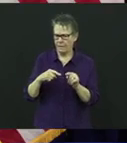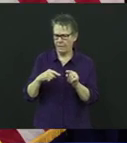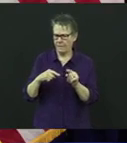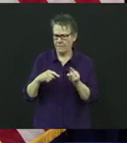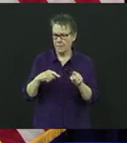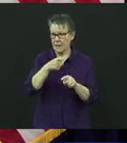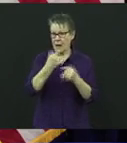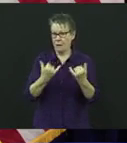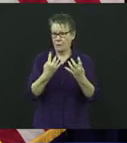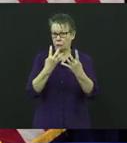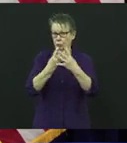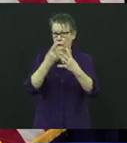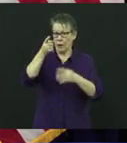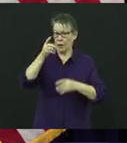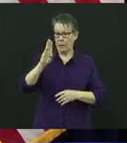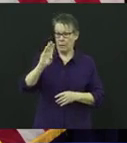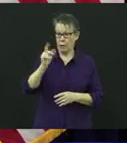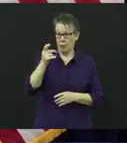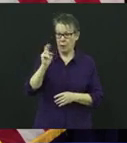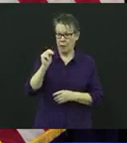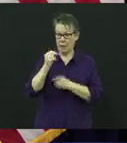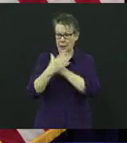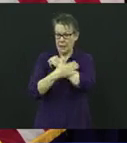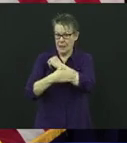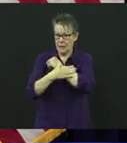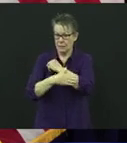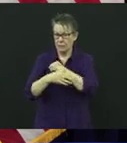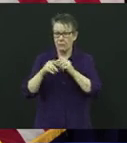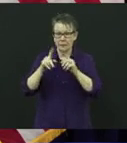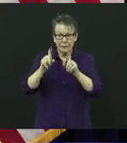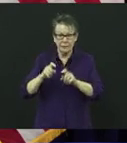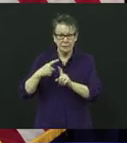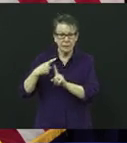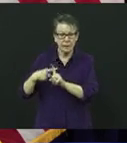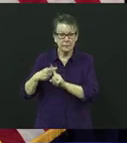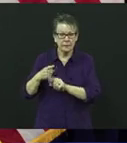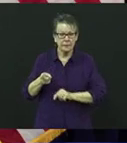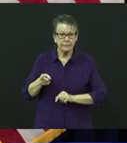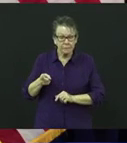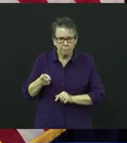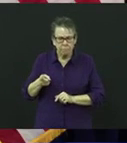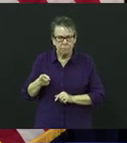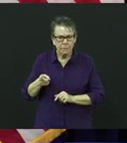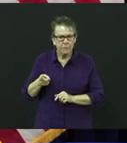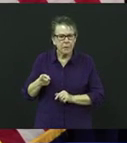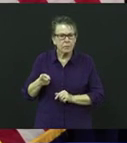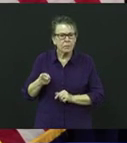is no. And what's going to be done with them in terms of the release?